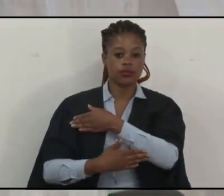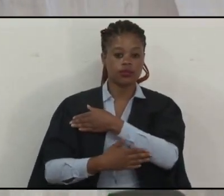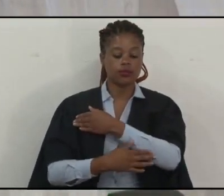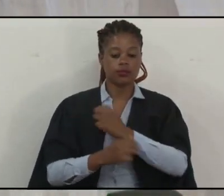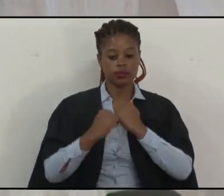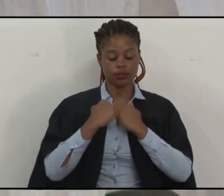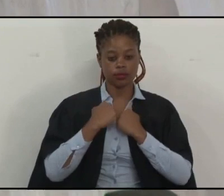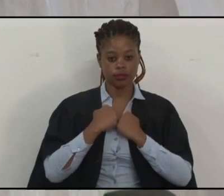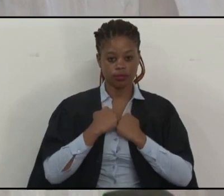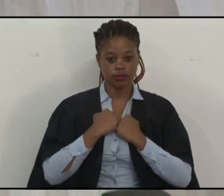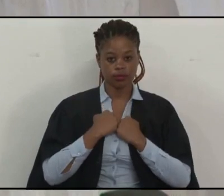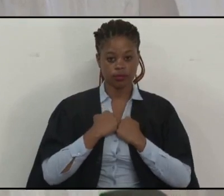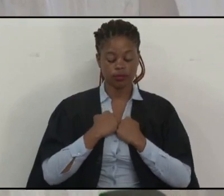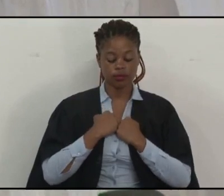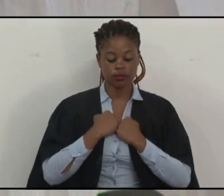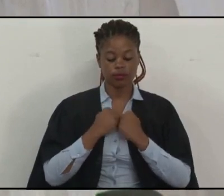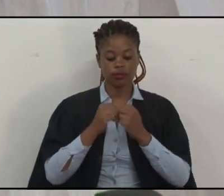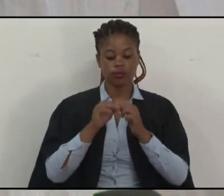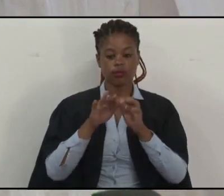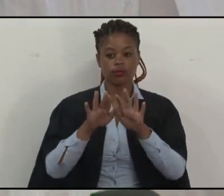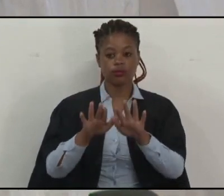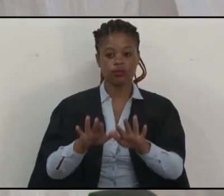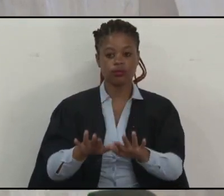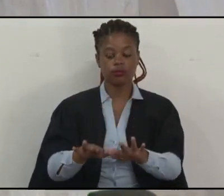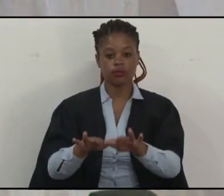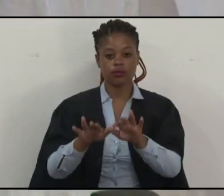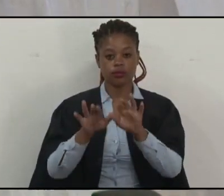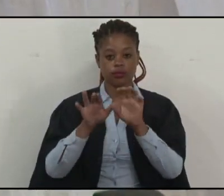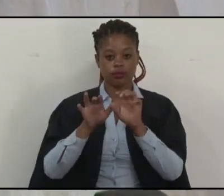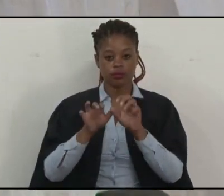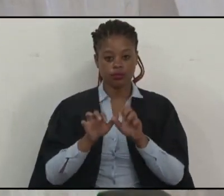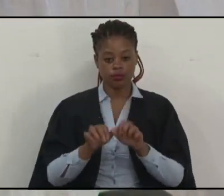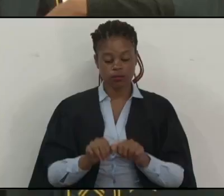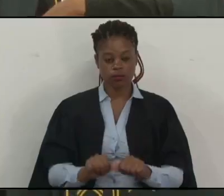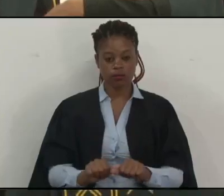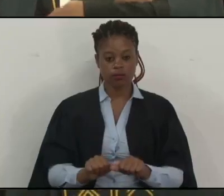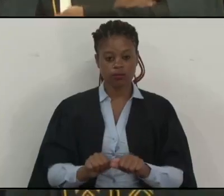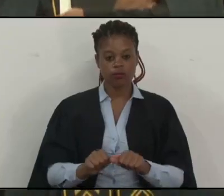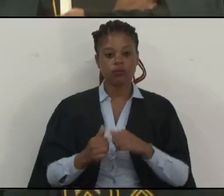siburuke si chama sa